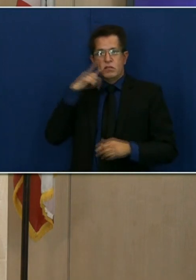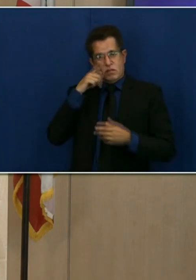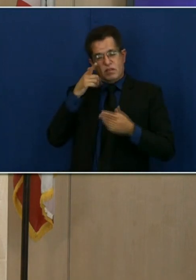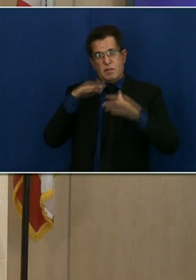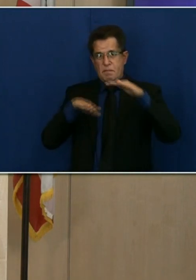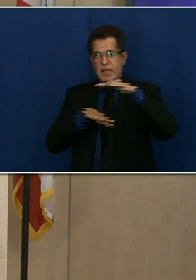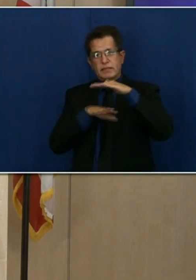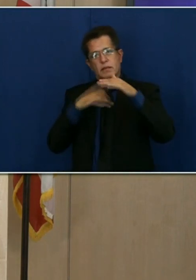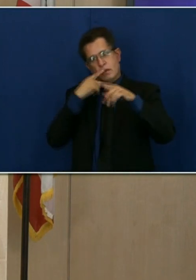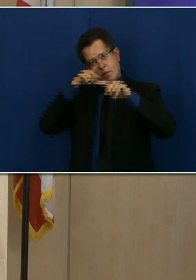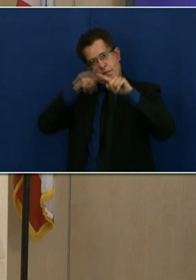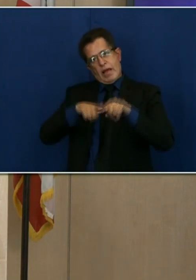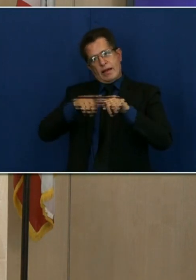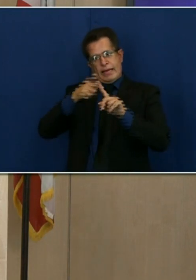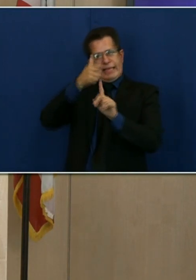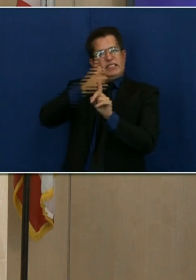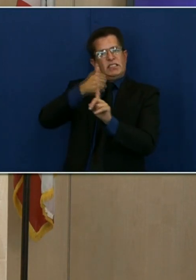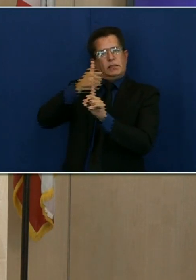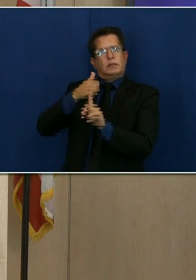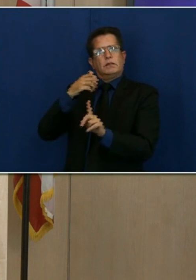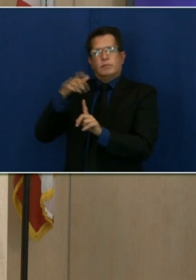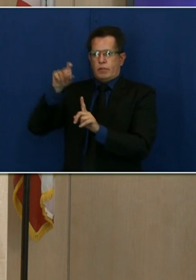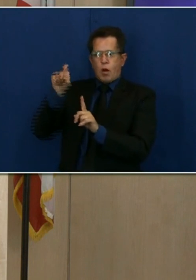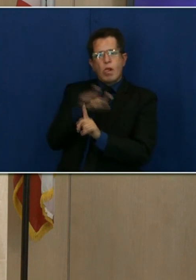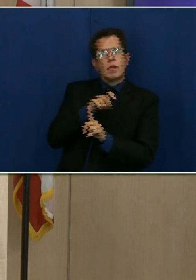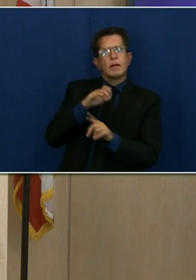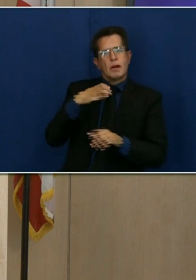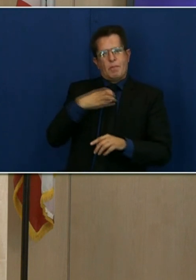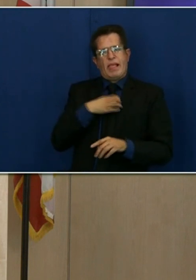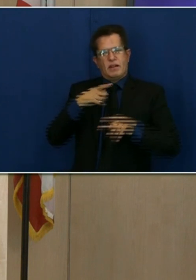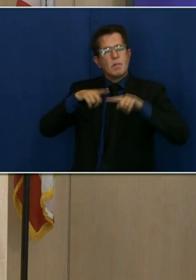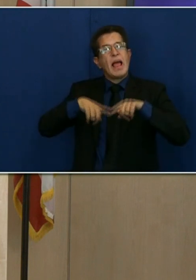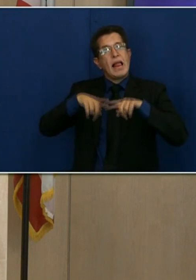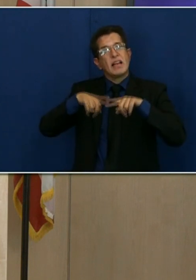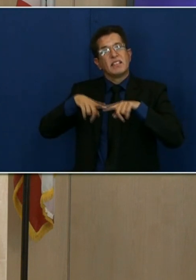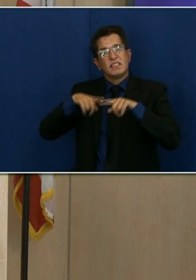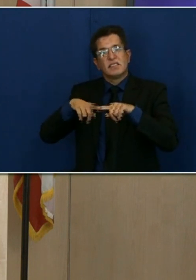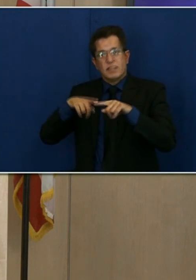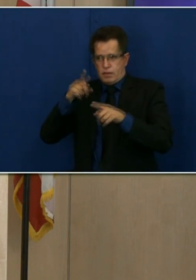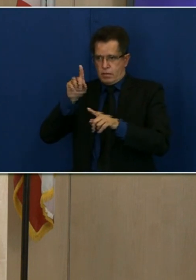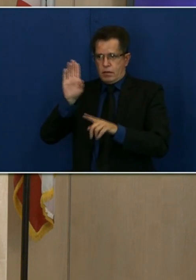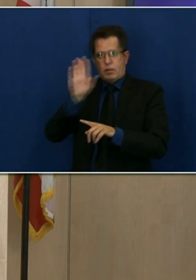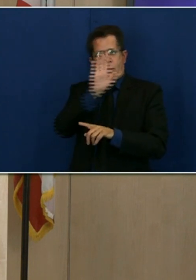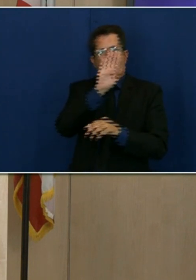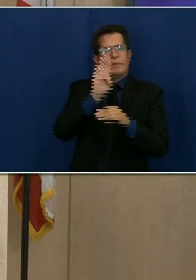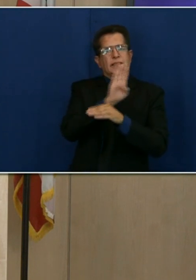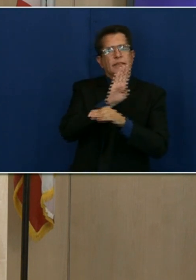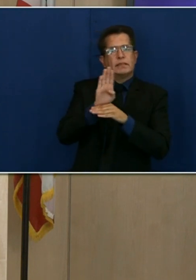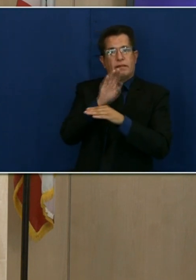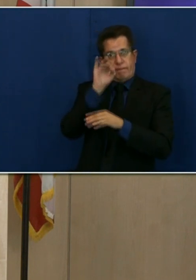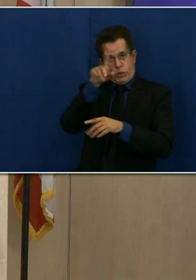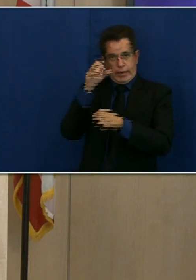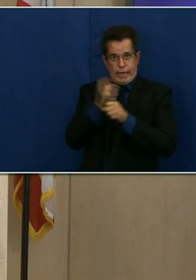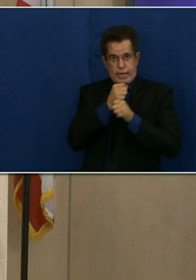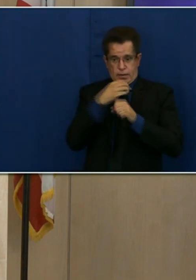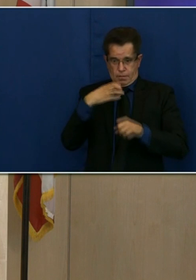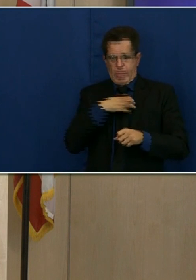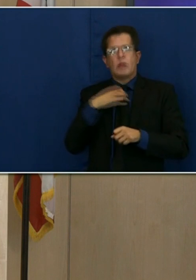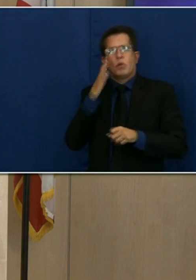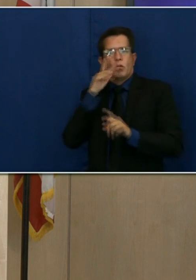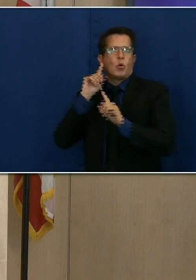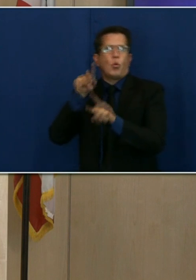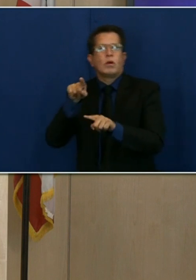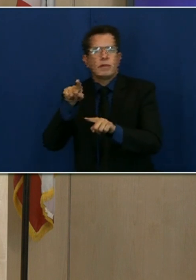be kind of on a complaint basis with businesses that continue to operate indoors when they're no longer allowed to. If you've got a complaint, you would